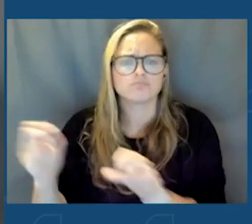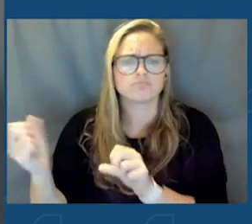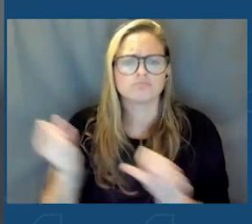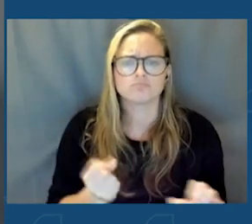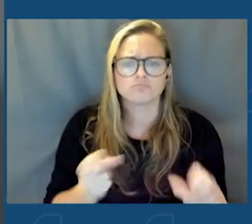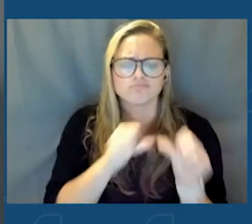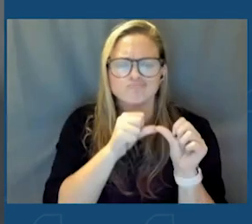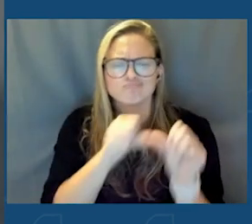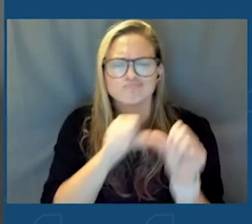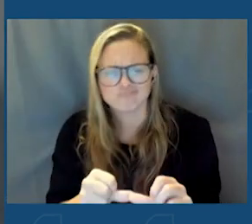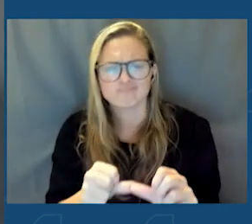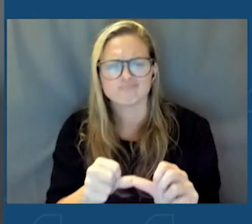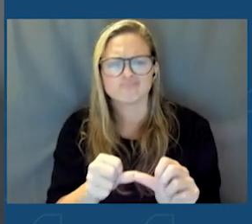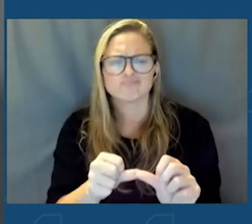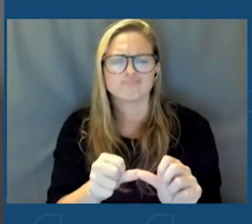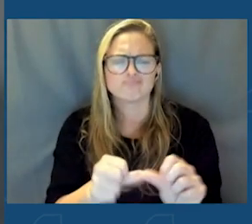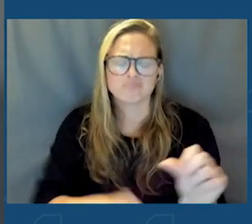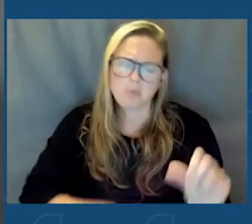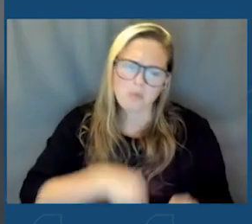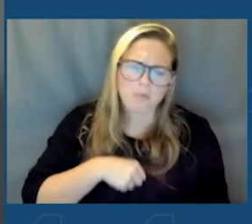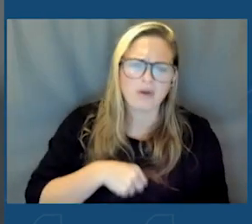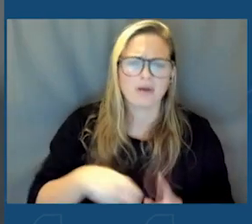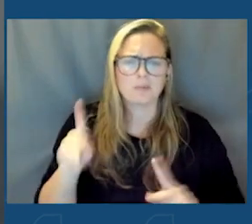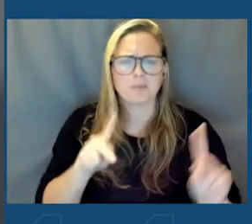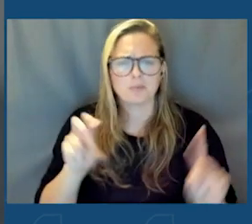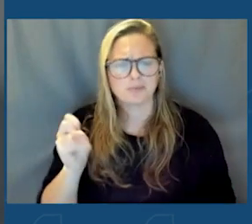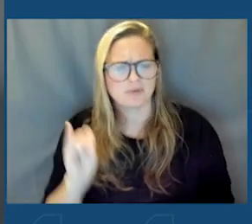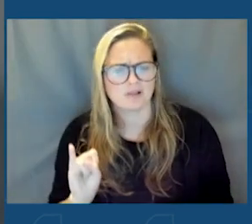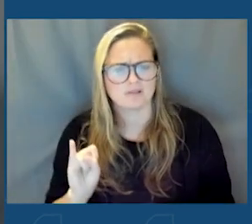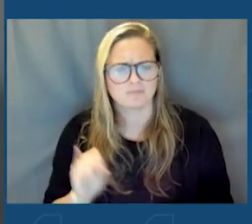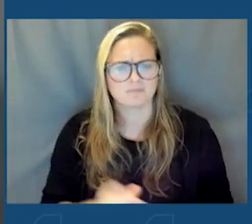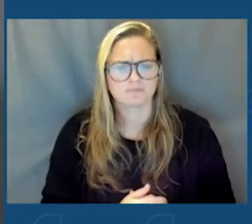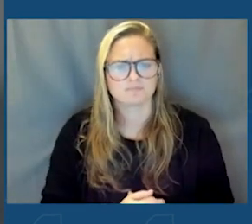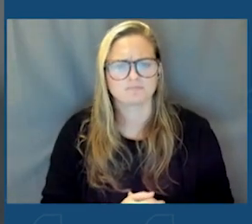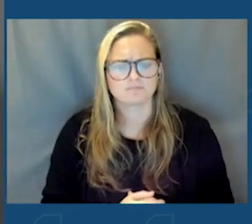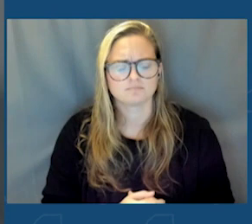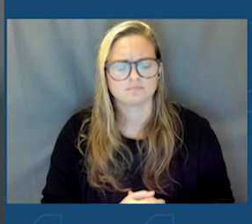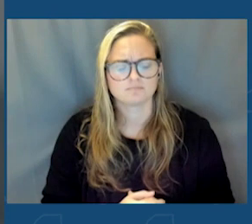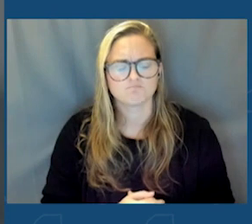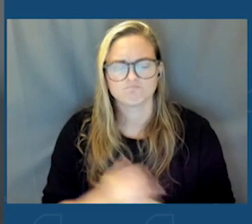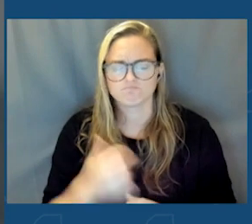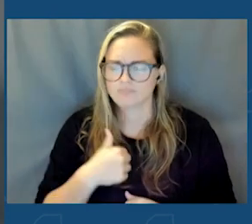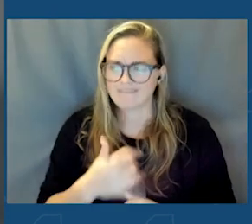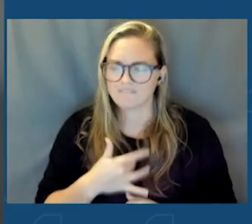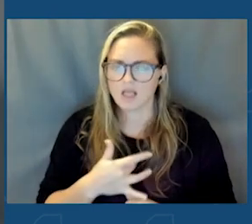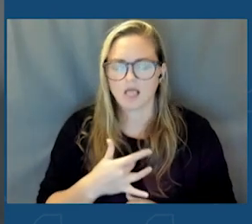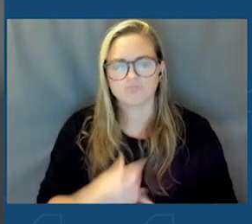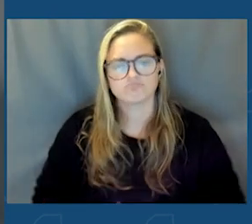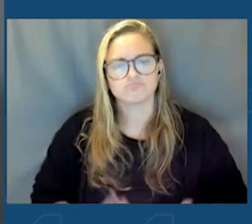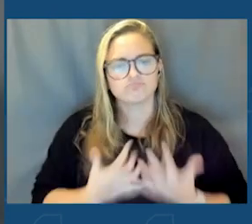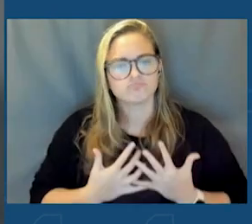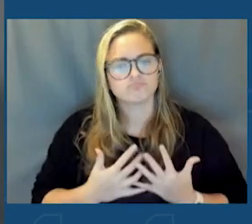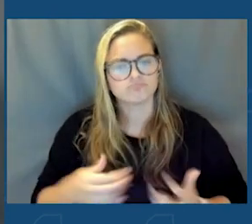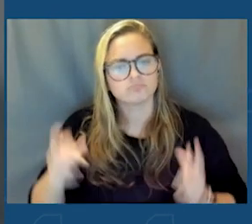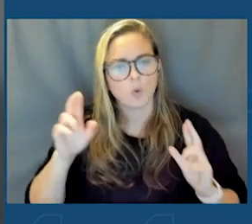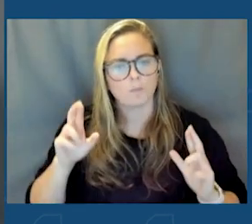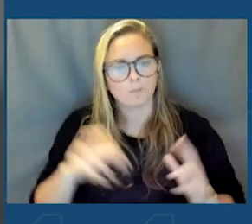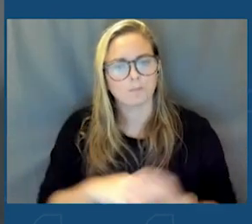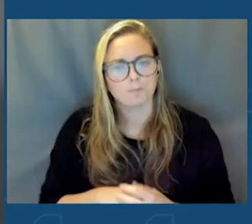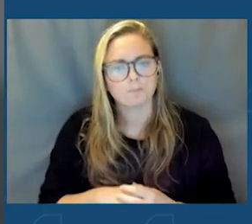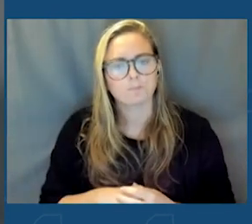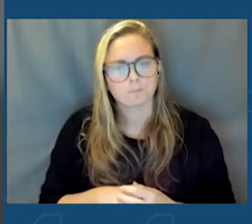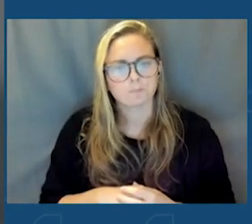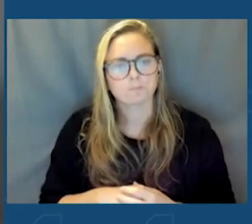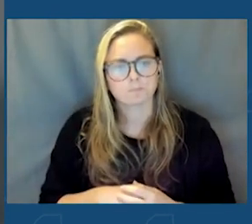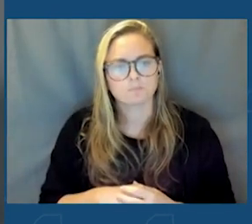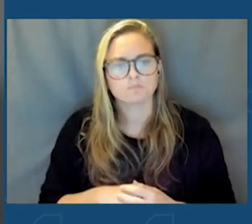strength, the pride of the people of Staten Island, it gives me hope. And I reflected on this as I was